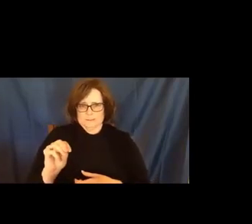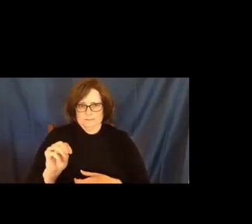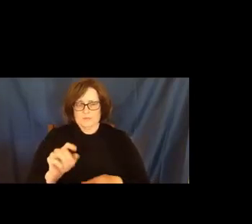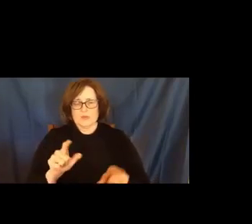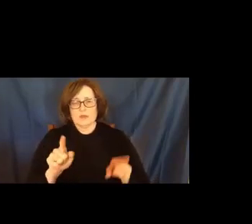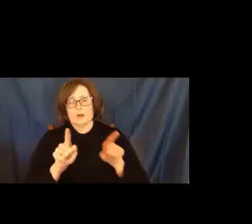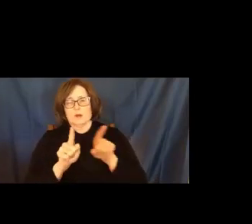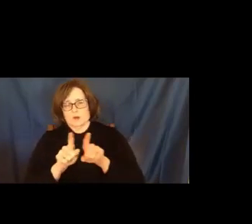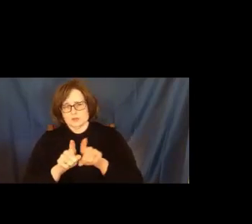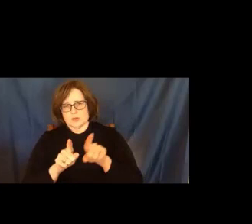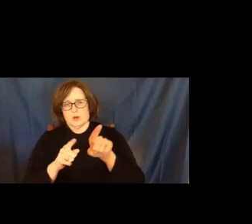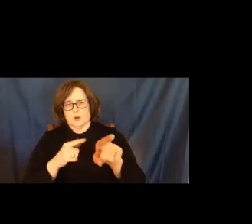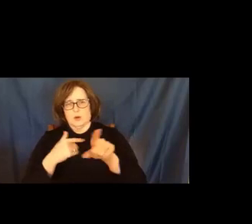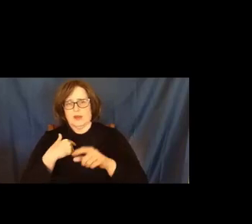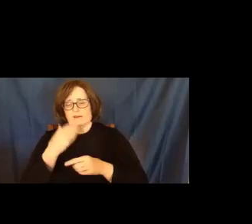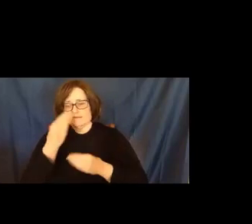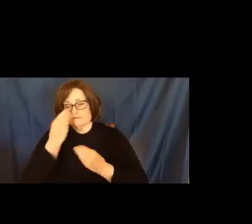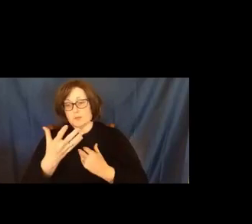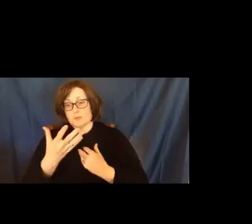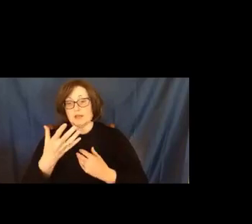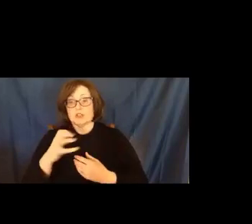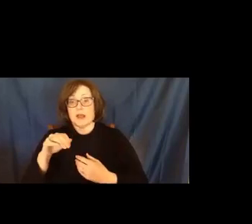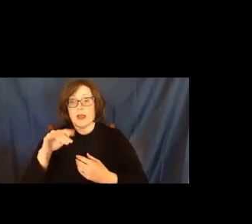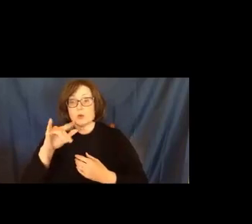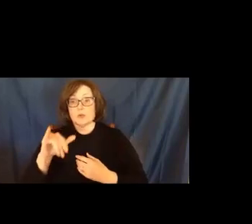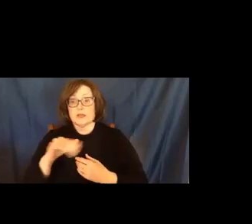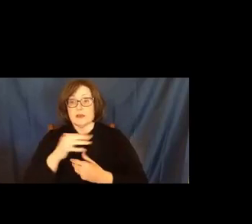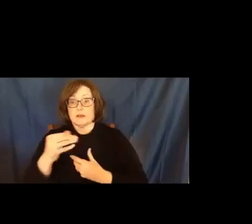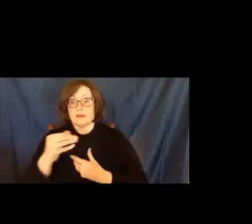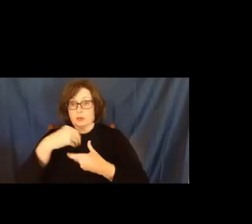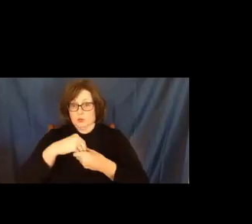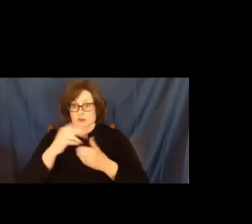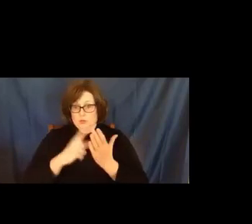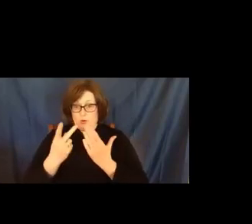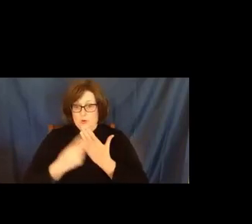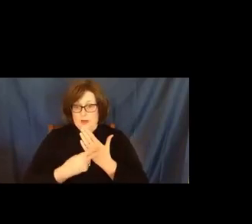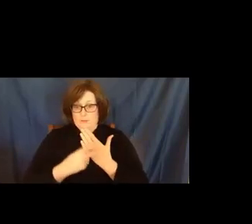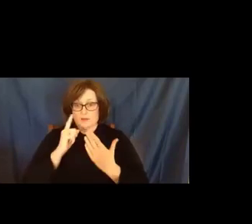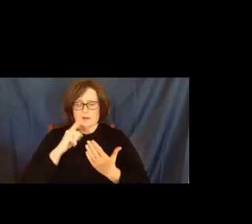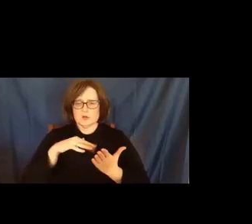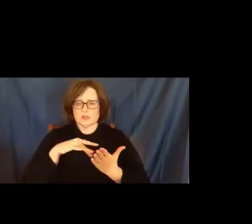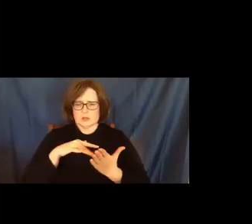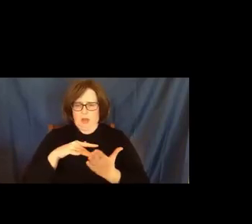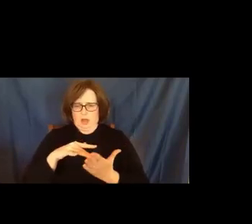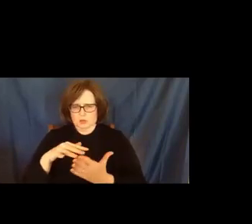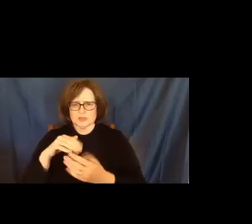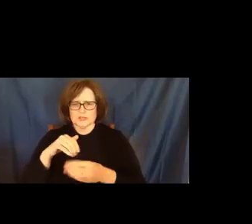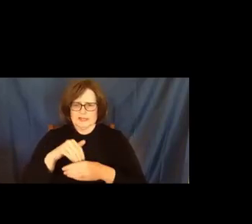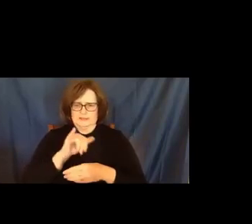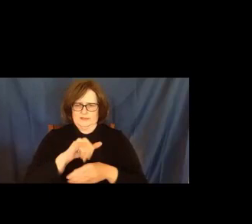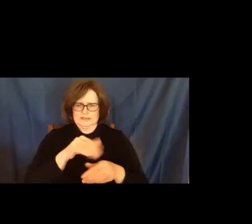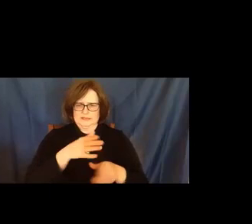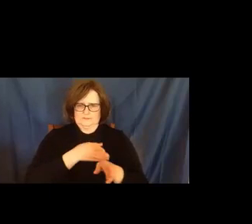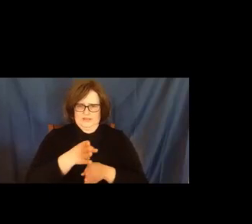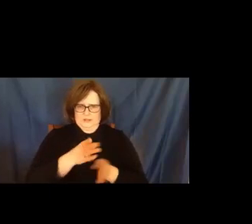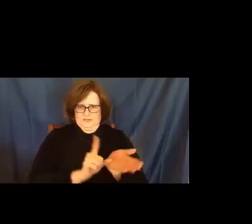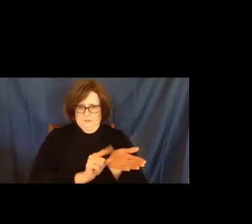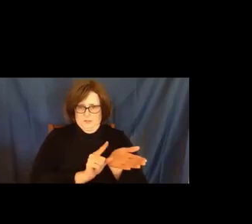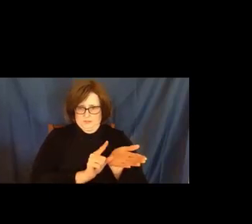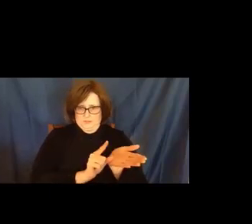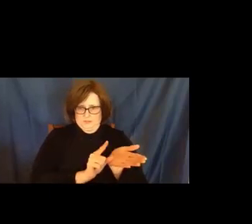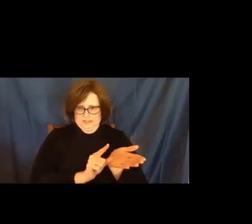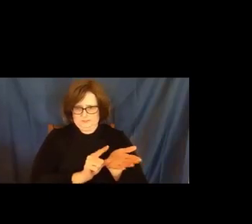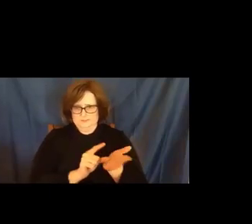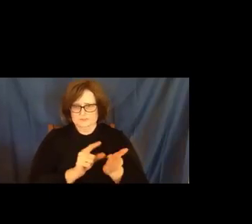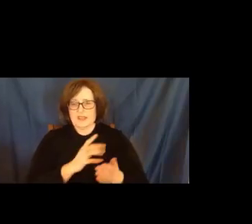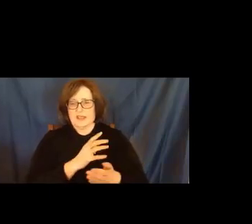programming from our peers across the scholarly publishing industry, as well as examples of affinity groups at various organizations.